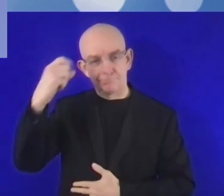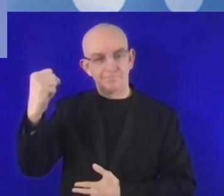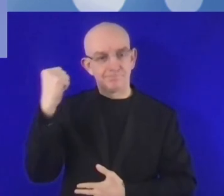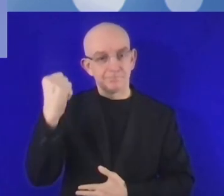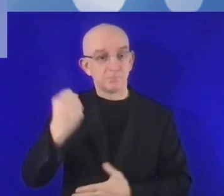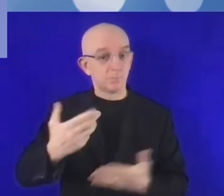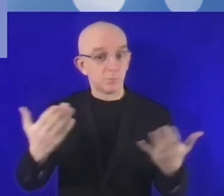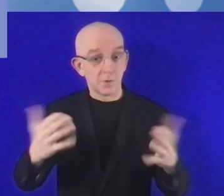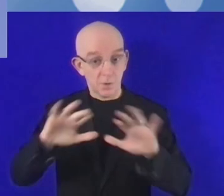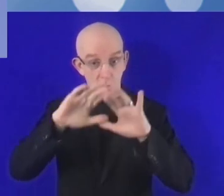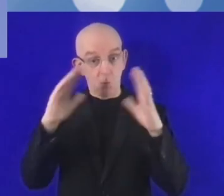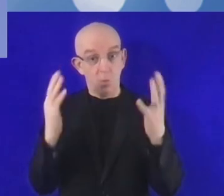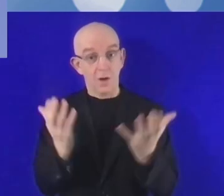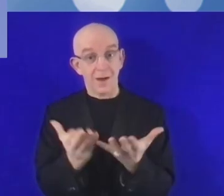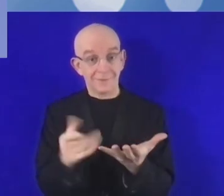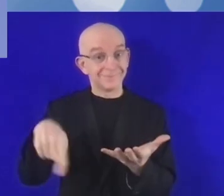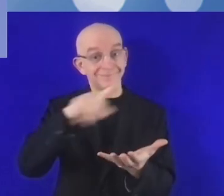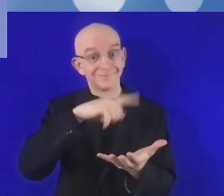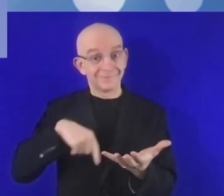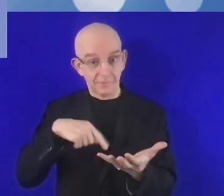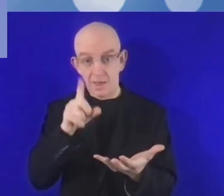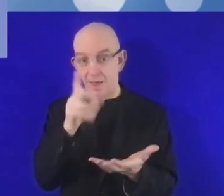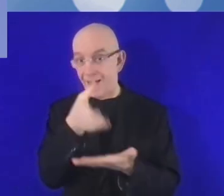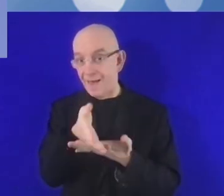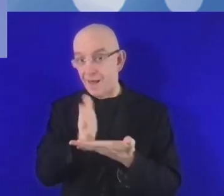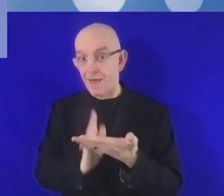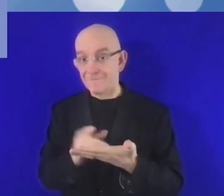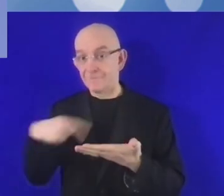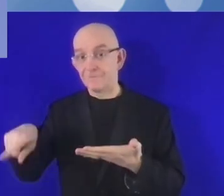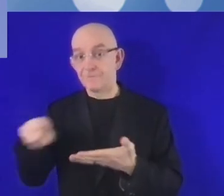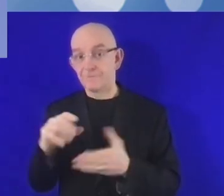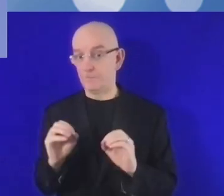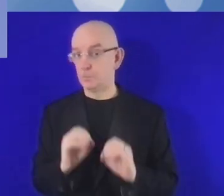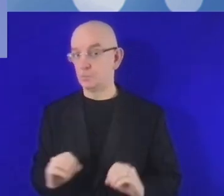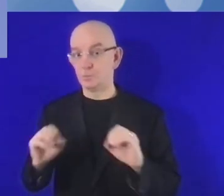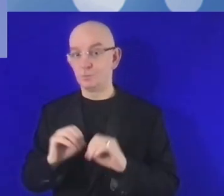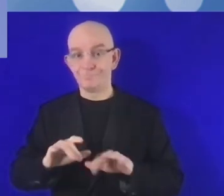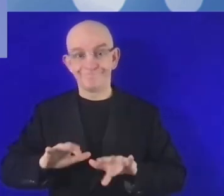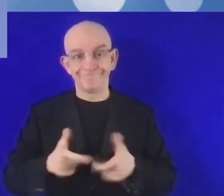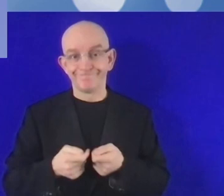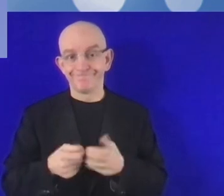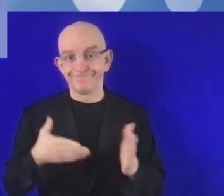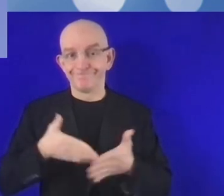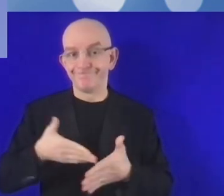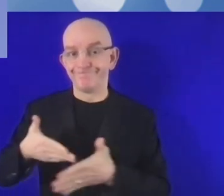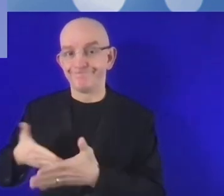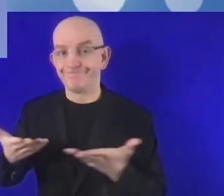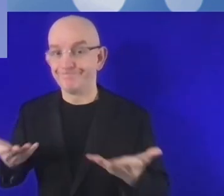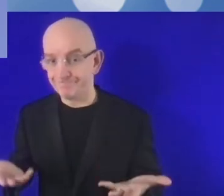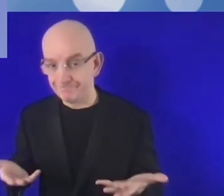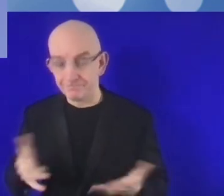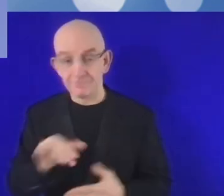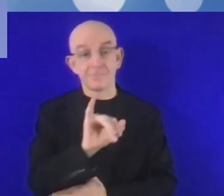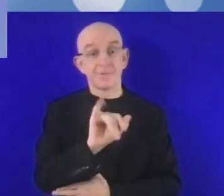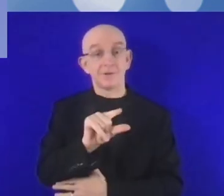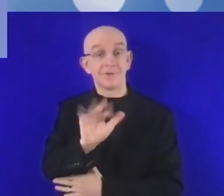During the IGF 2021, important decisions about the future of the internet will be made of editing all web users,